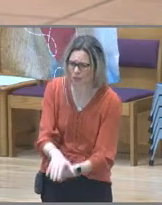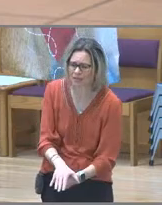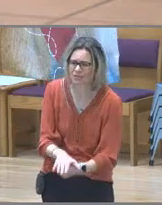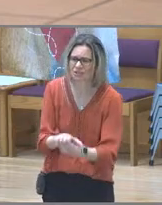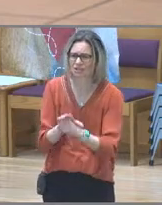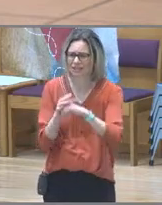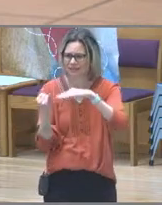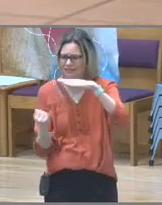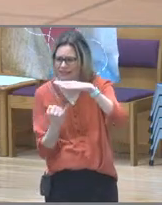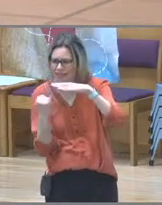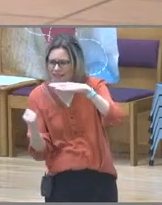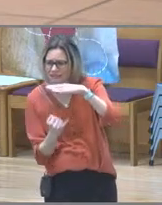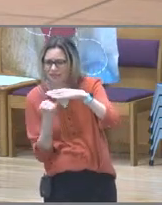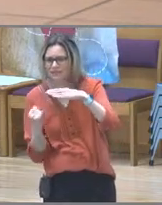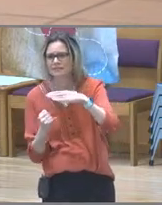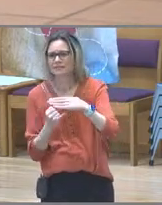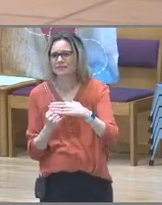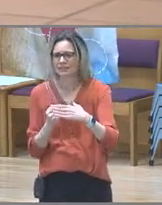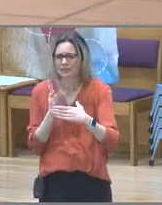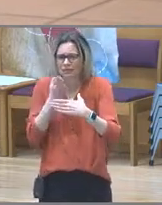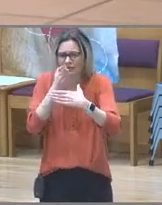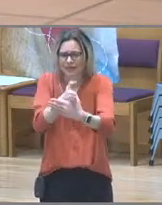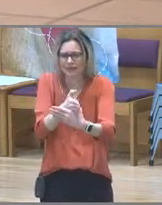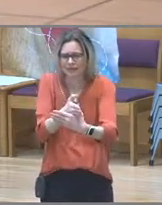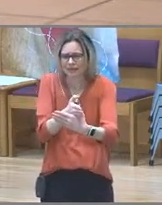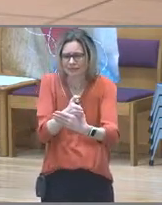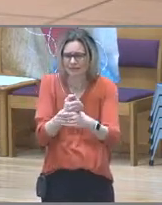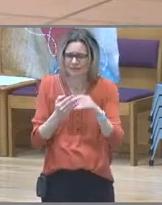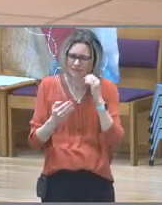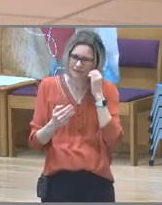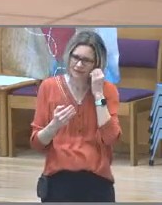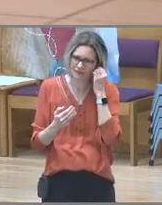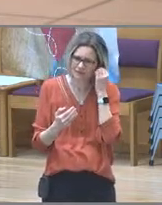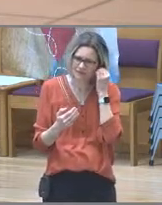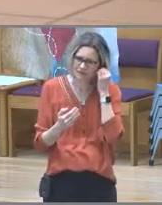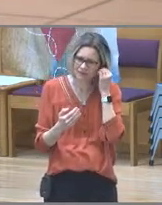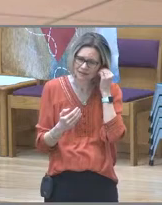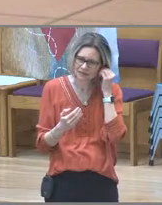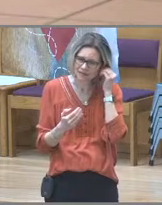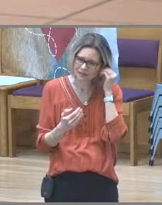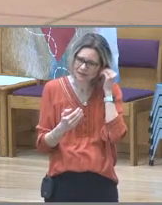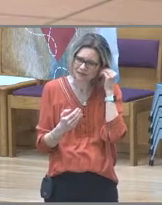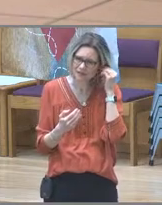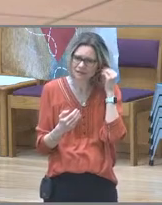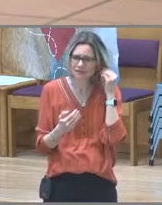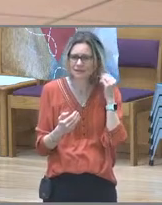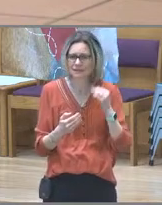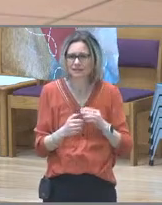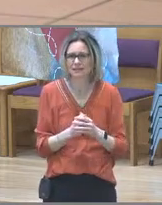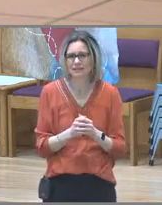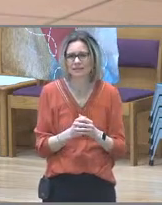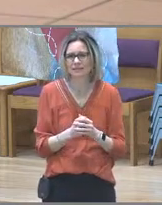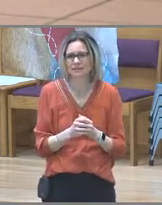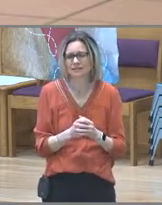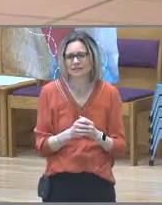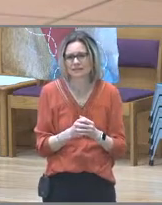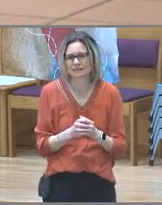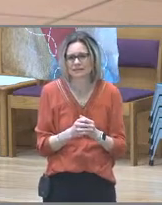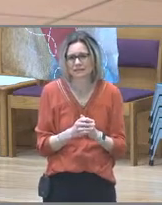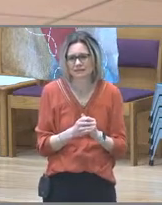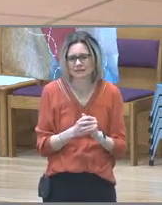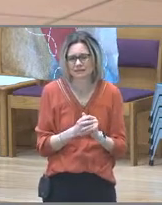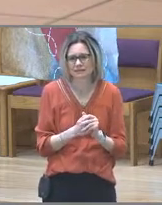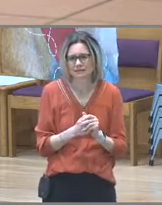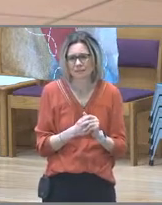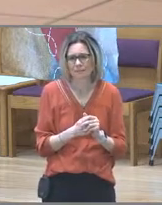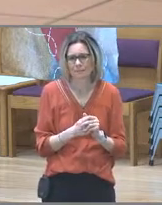desolation, the intervention of foreign policies, sadly, from our country